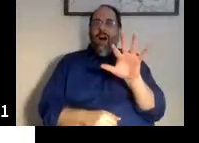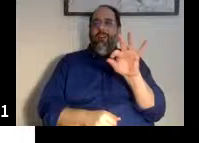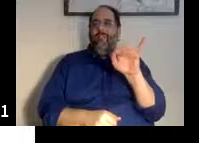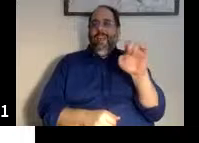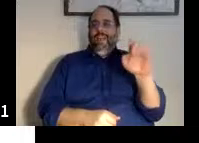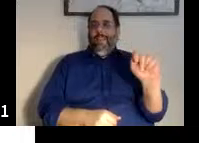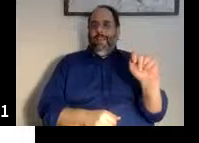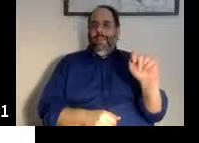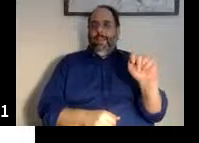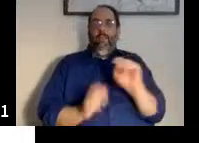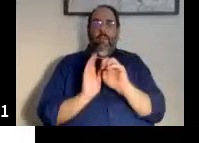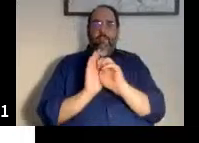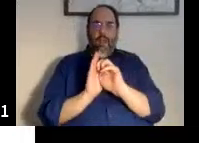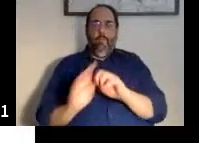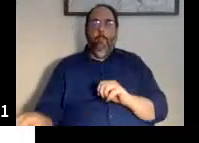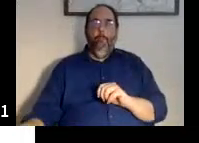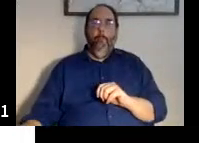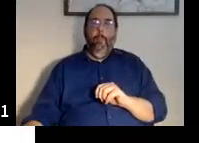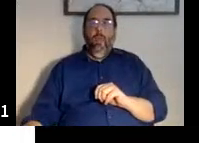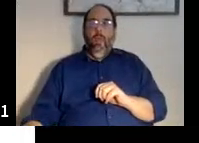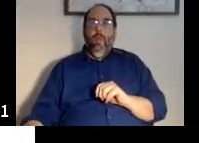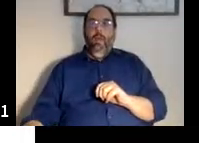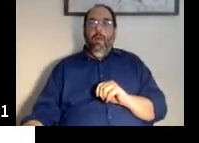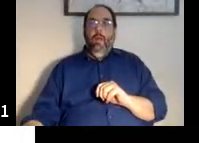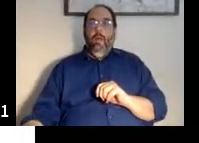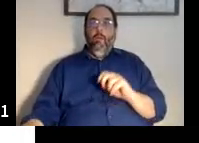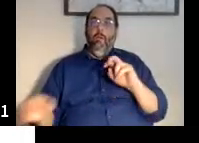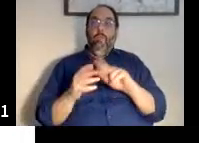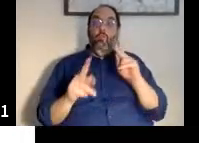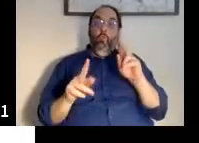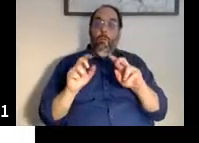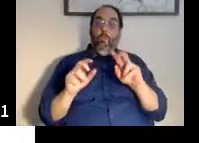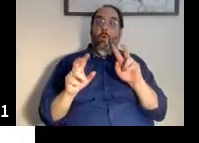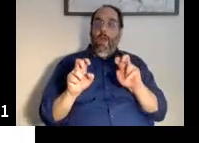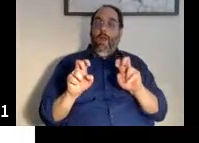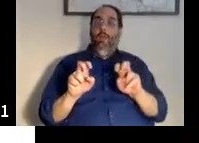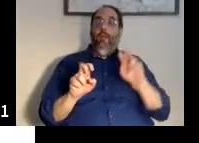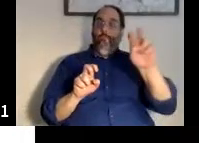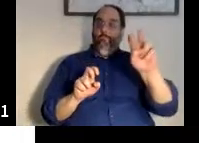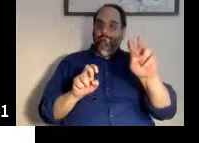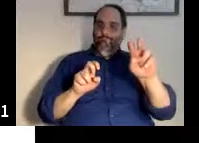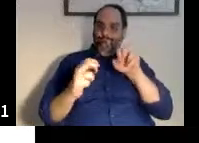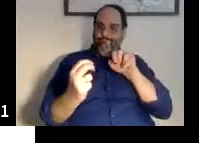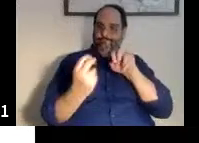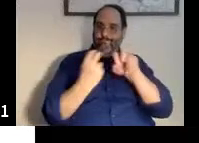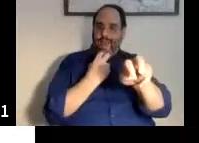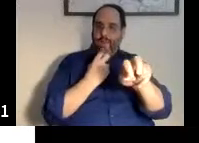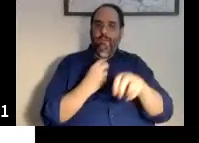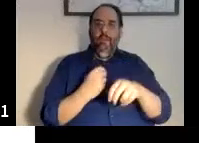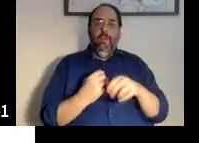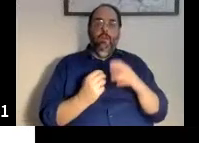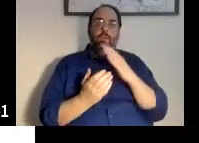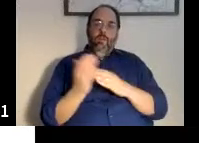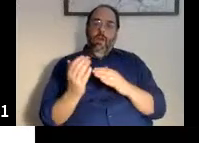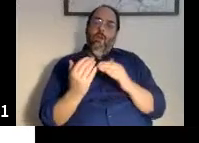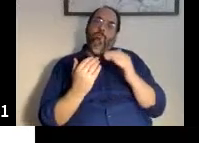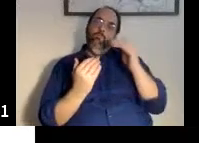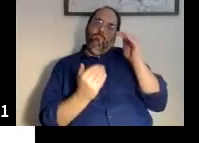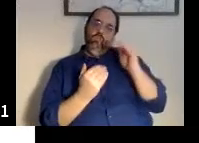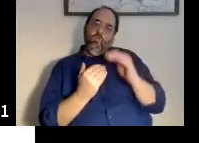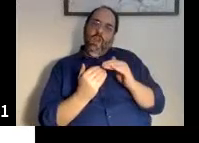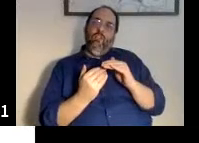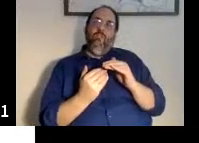elevated, so that 2 people can pass. Okay, exceed where possible. Some restrictions or reductions, I should say, that